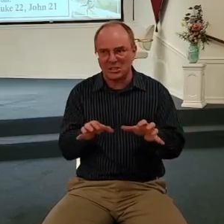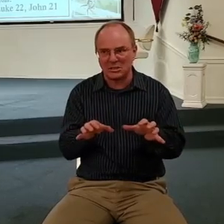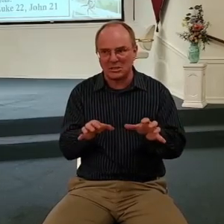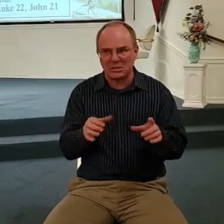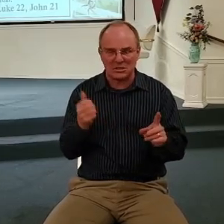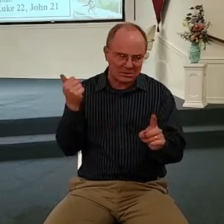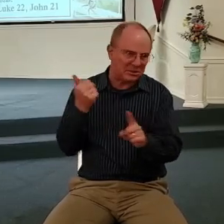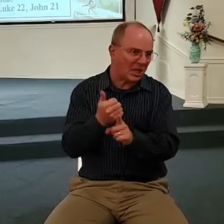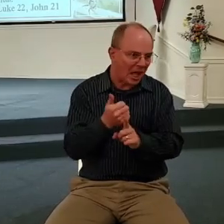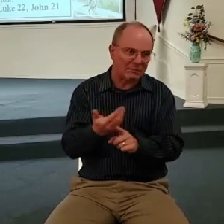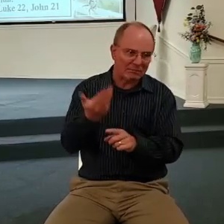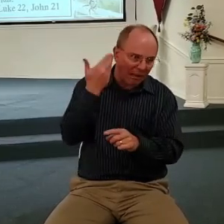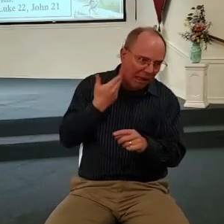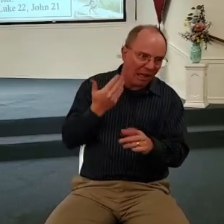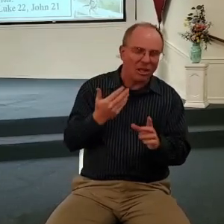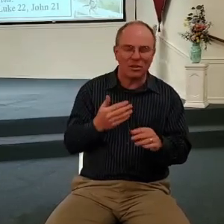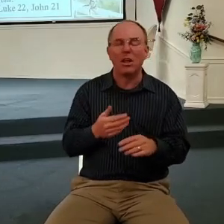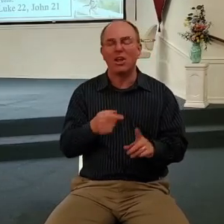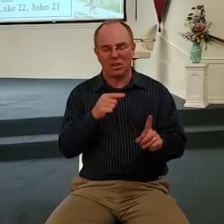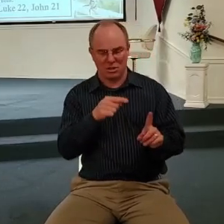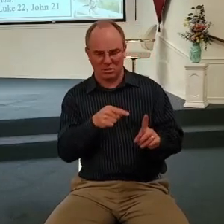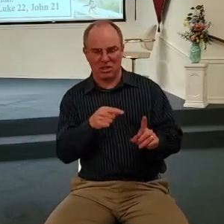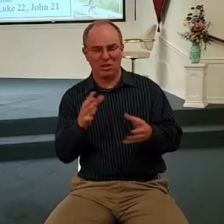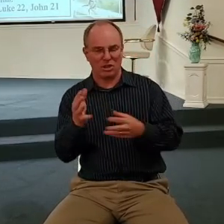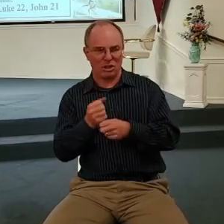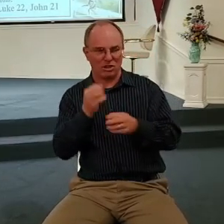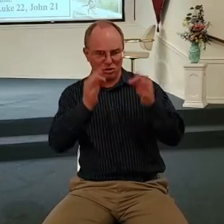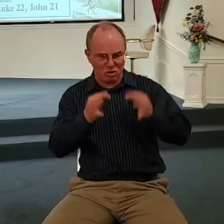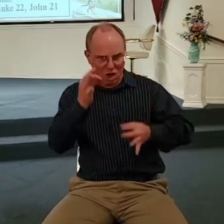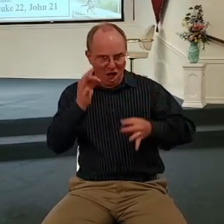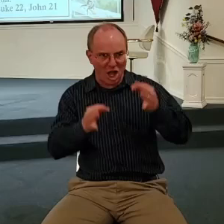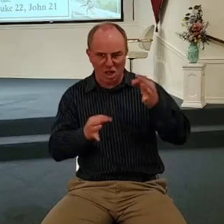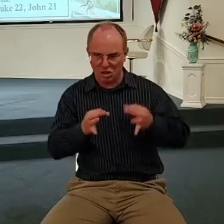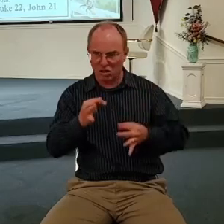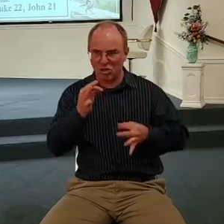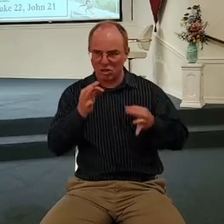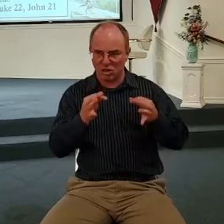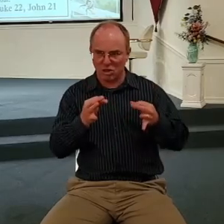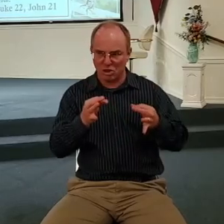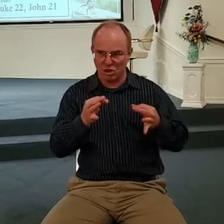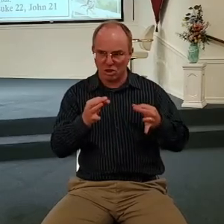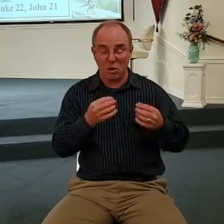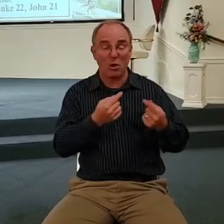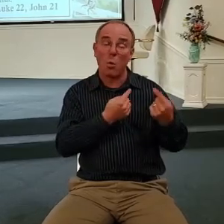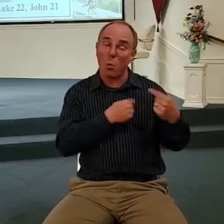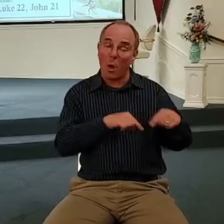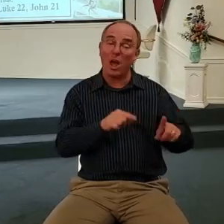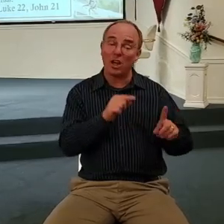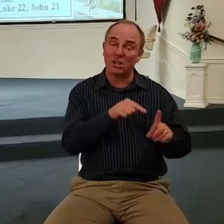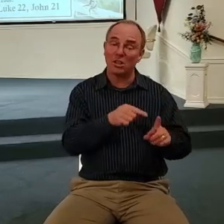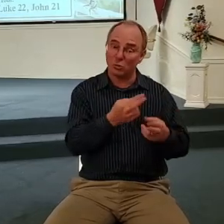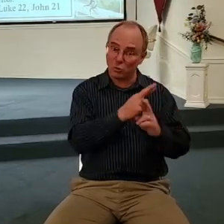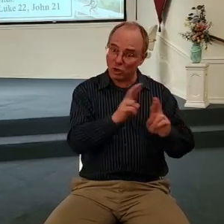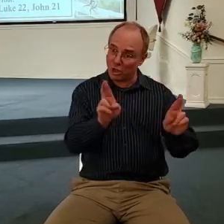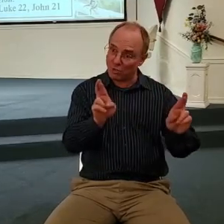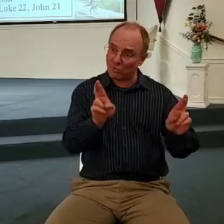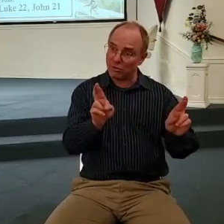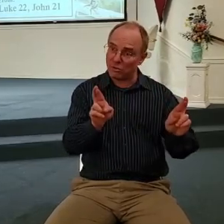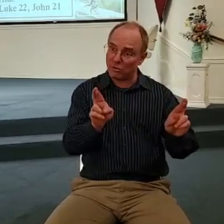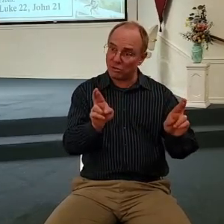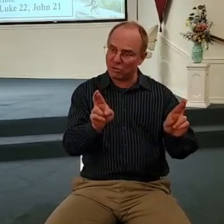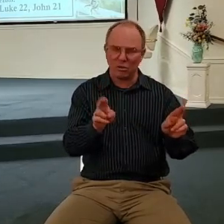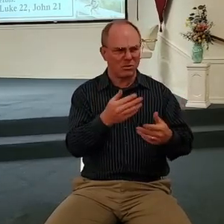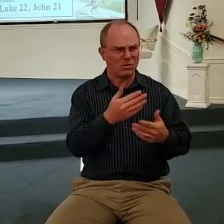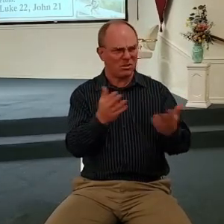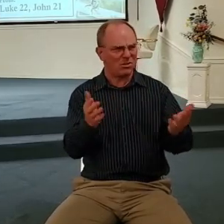He was being judged for his actions while he was living redeemed. Can you identify with Peter in this